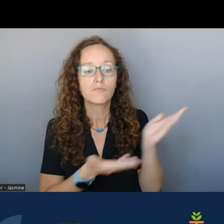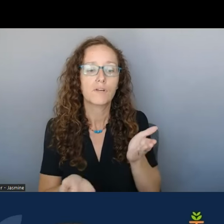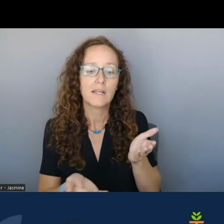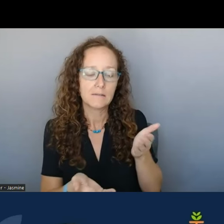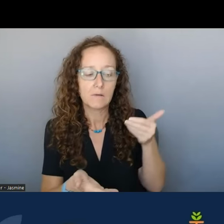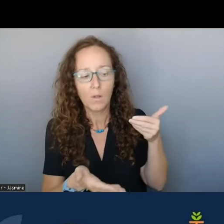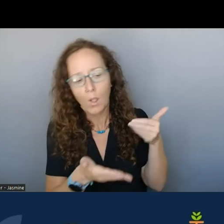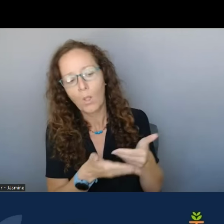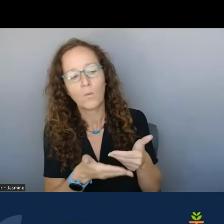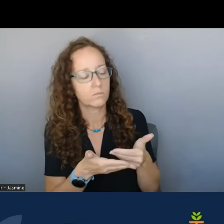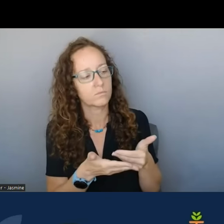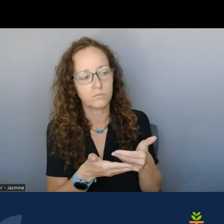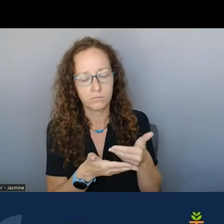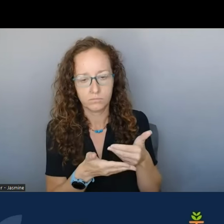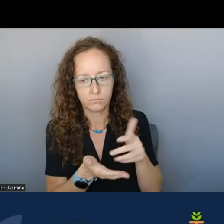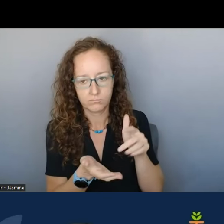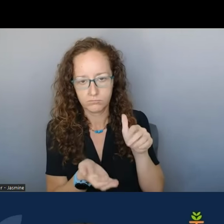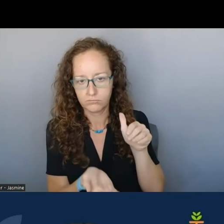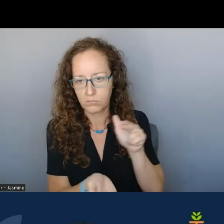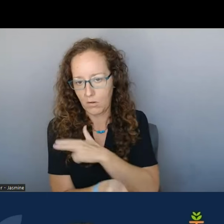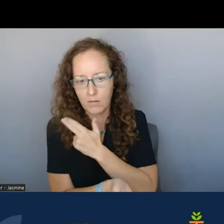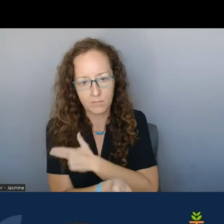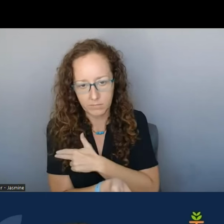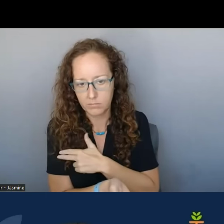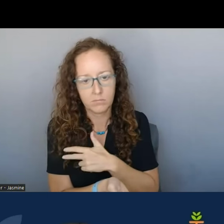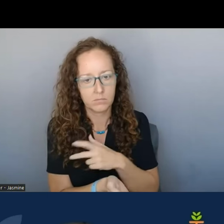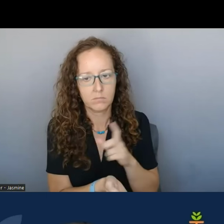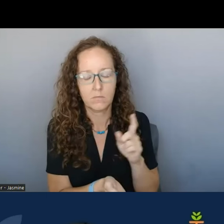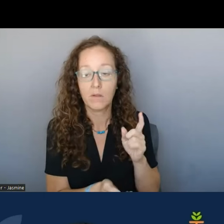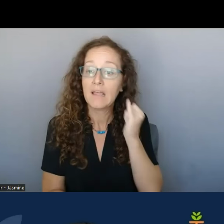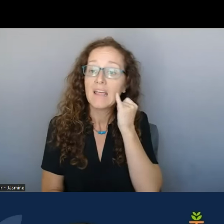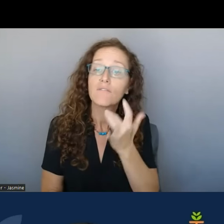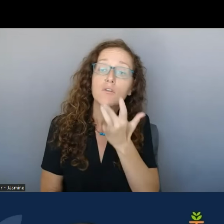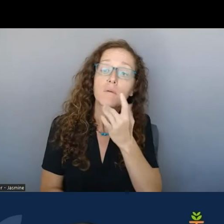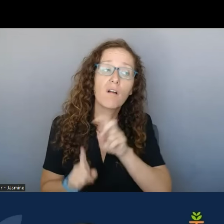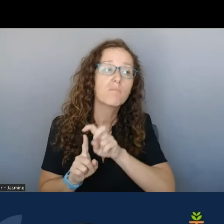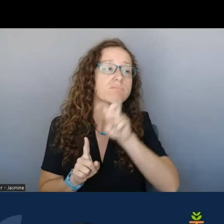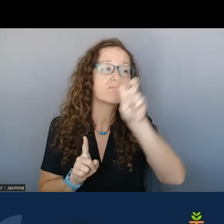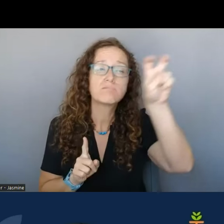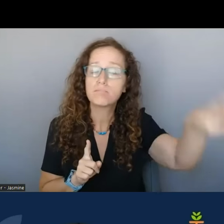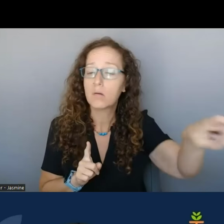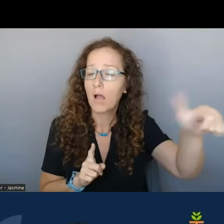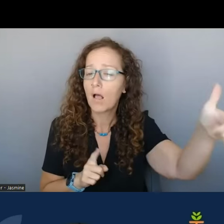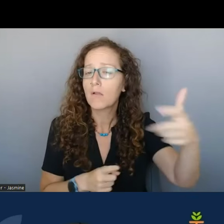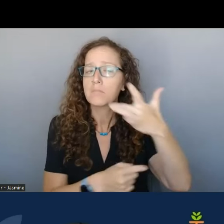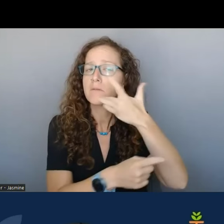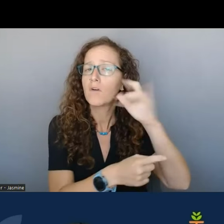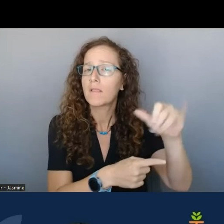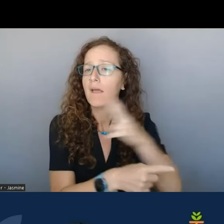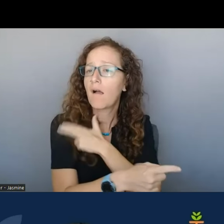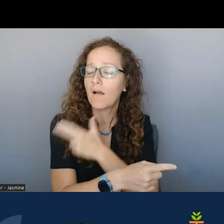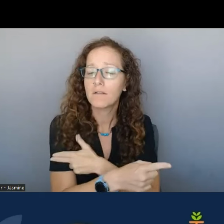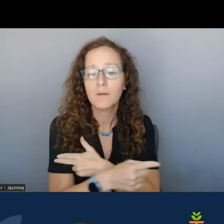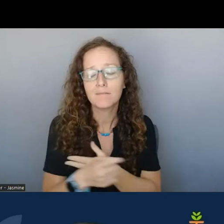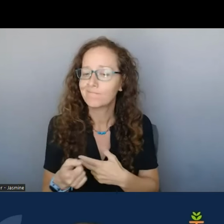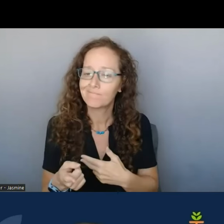need. So if you want to be transported to a facility farther away, Medicare's payment is going to be based on the charge